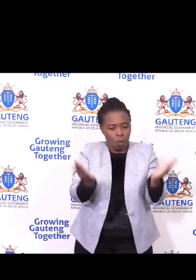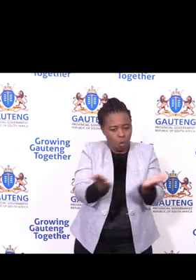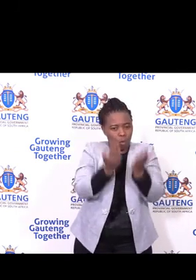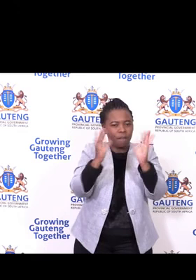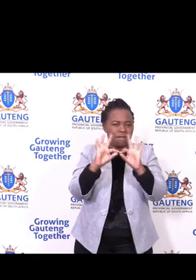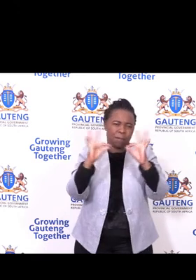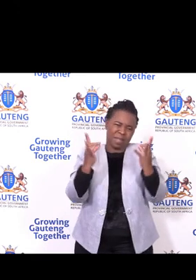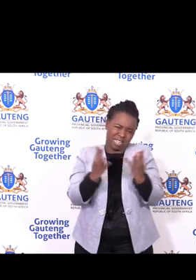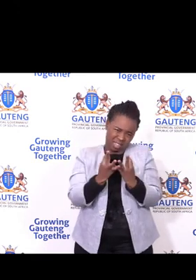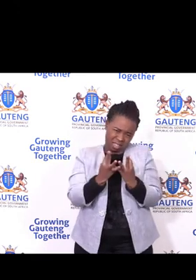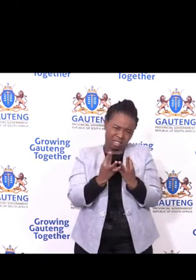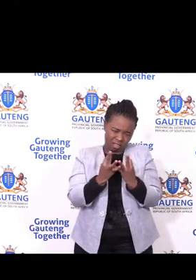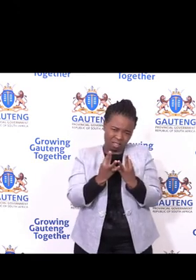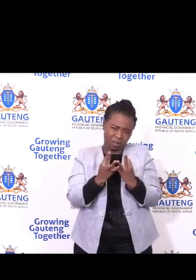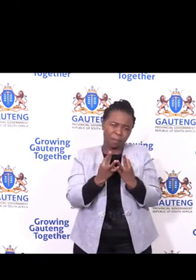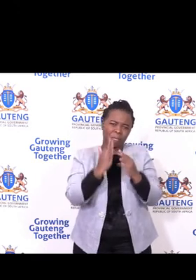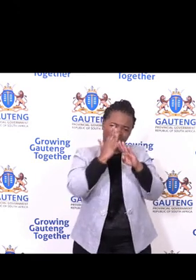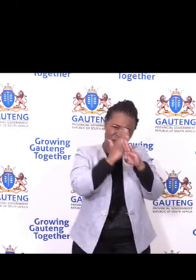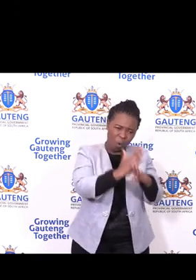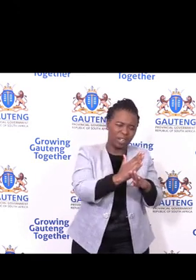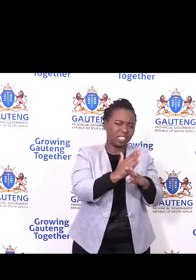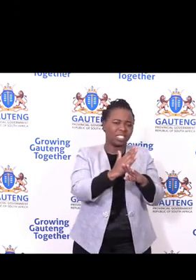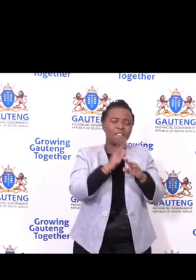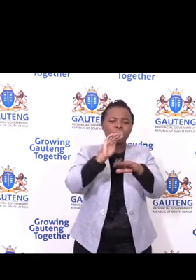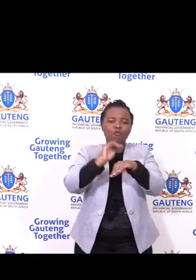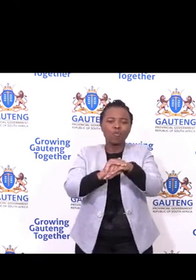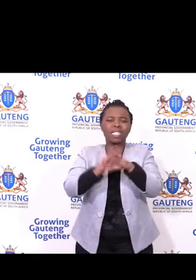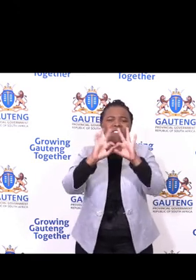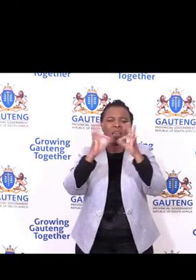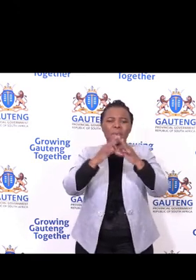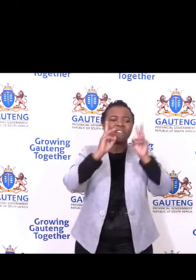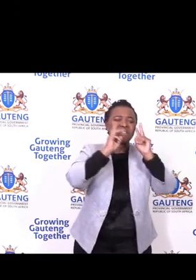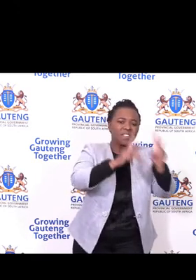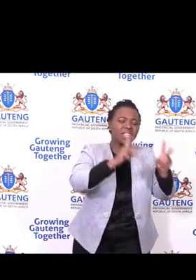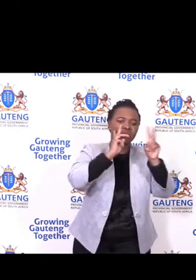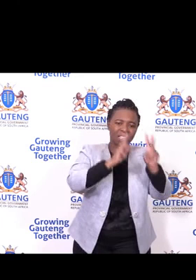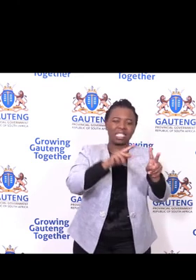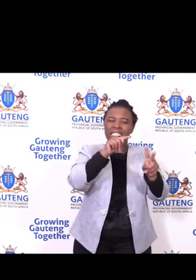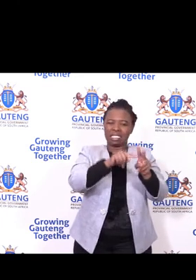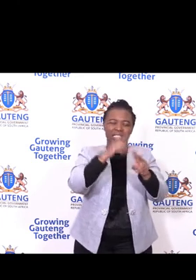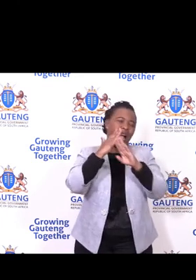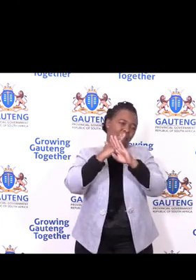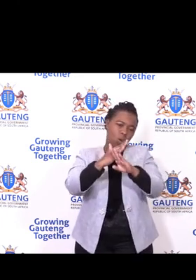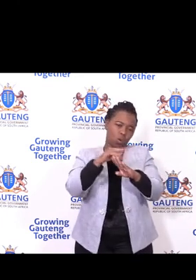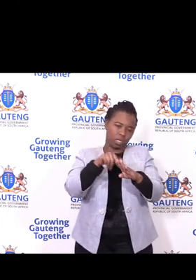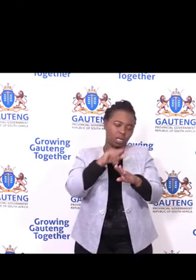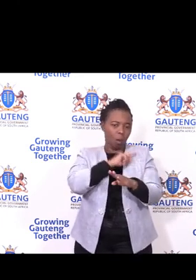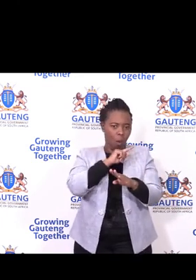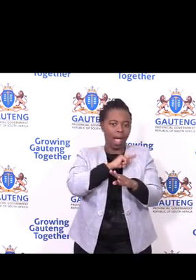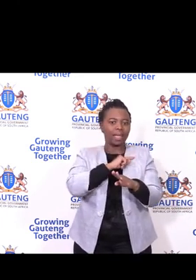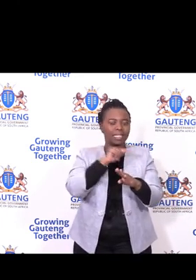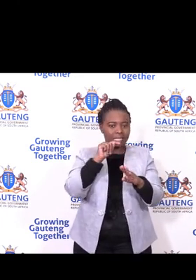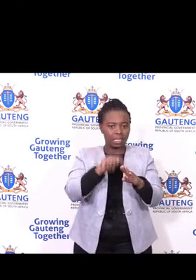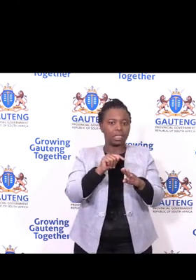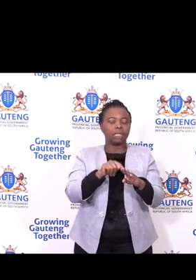to observe and avoid visiting friends and family, because that's where we tend to lose our